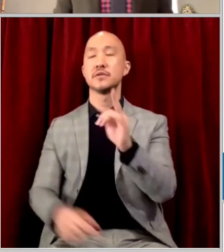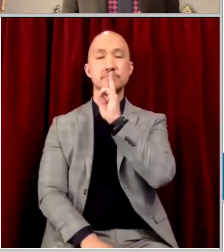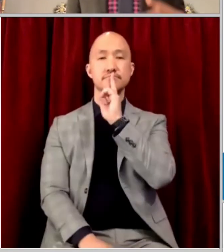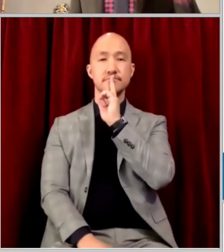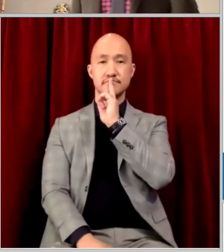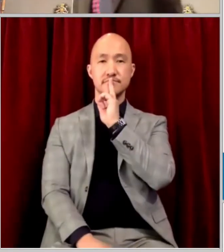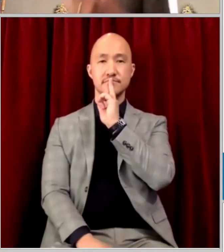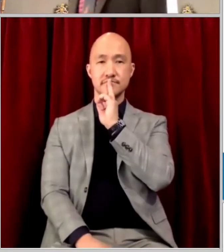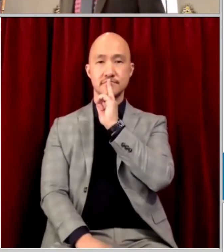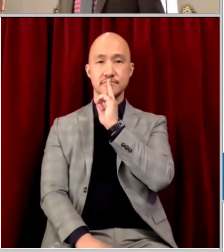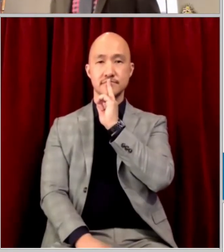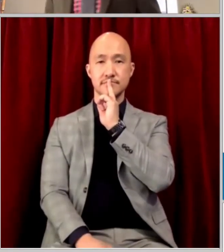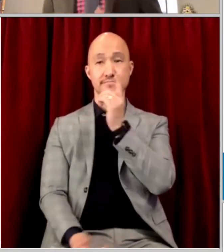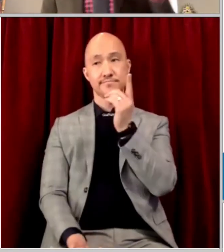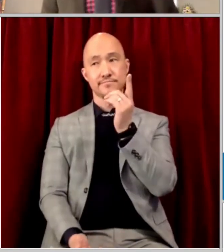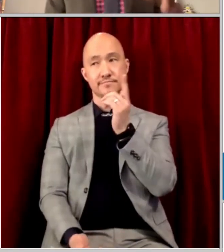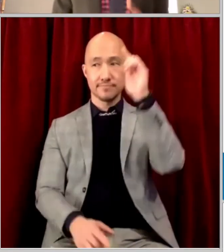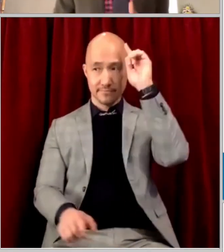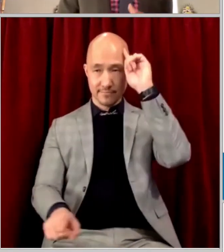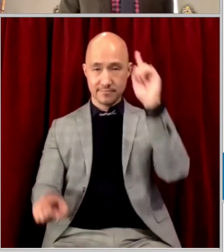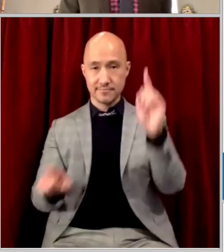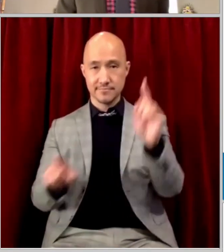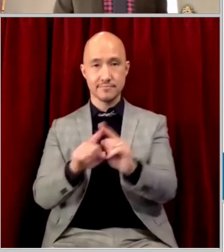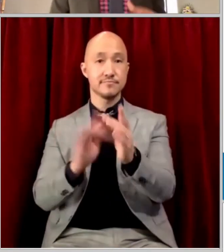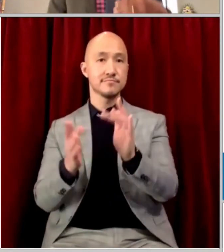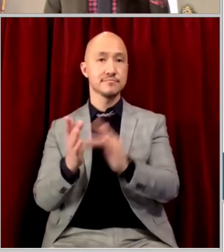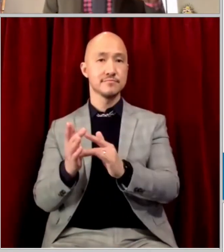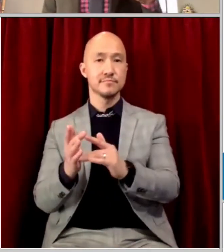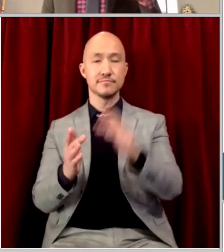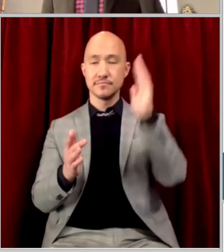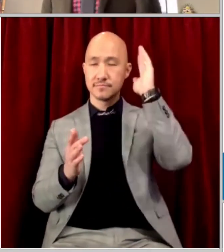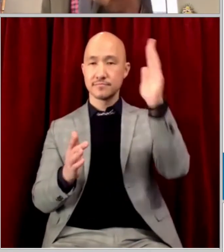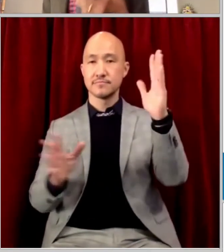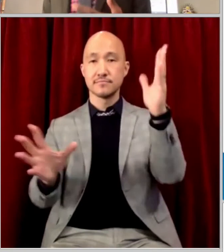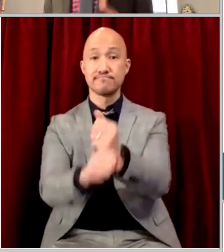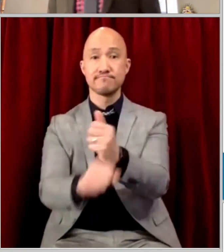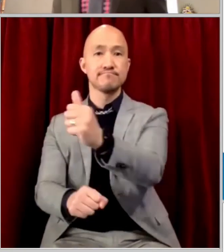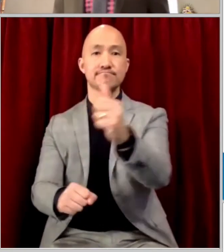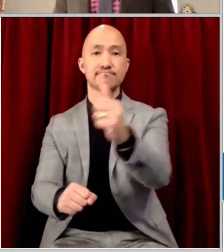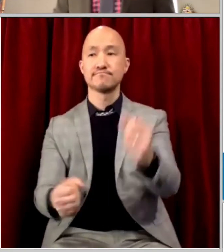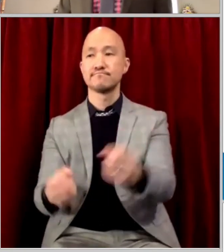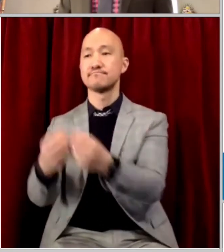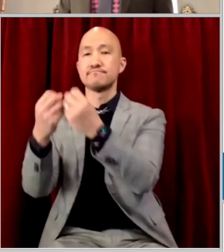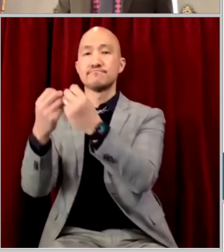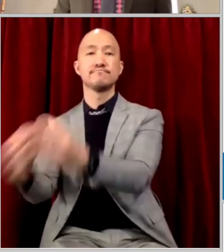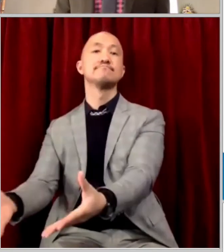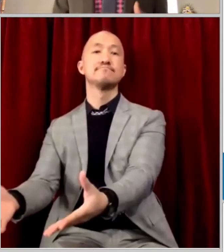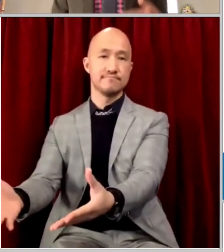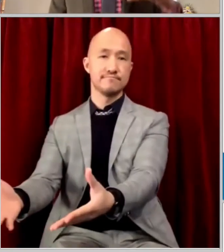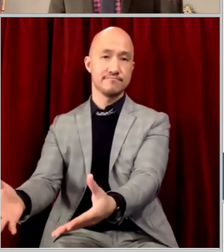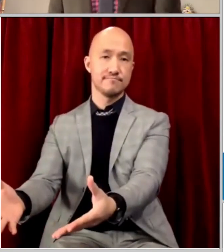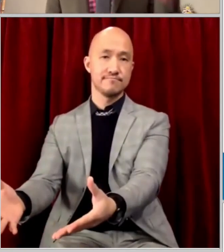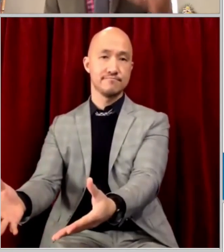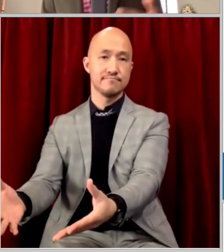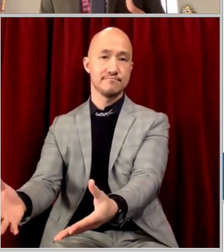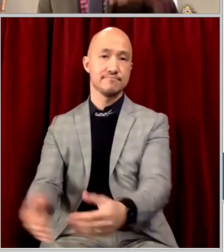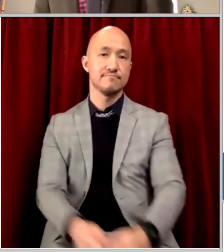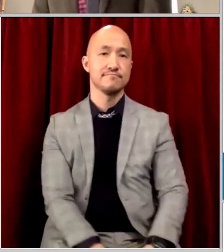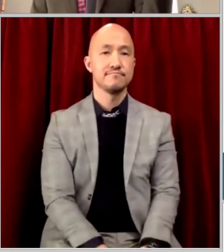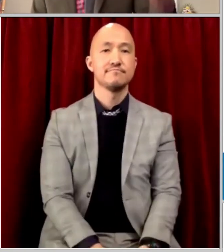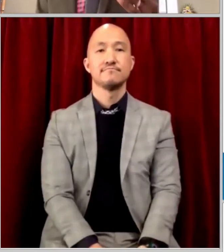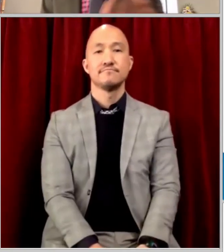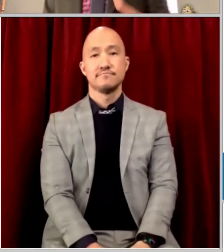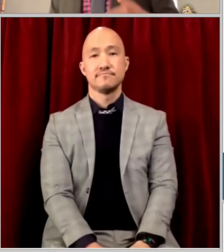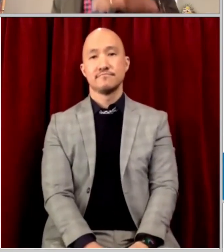salty, I'm not going to be a seasoning, I'm not going to preserve, I'm not going to do the things that Jesus is asking me to do, there's a very